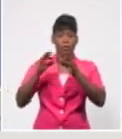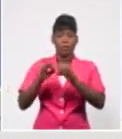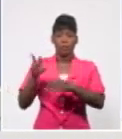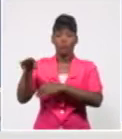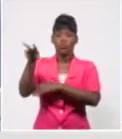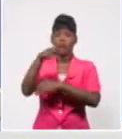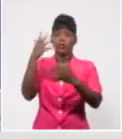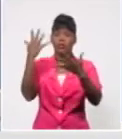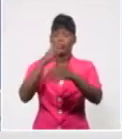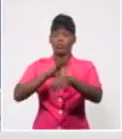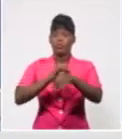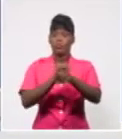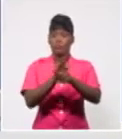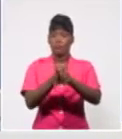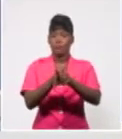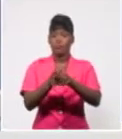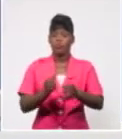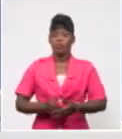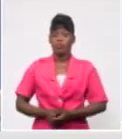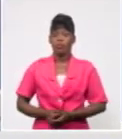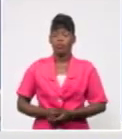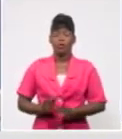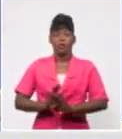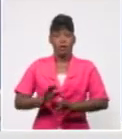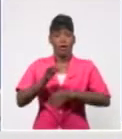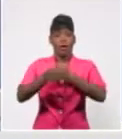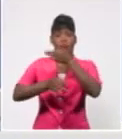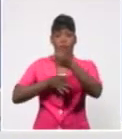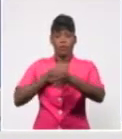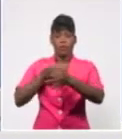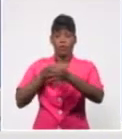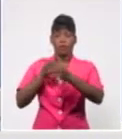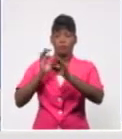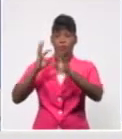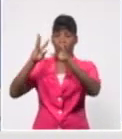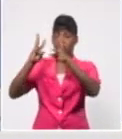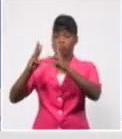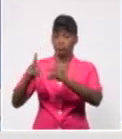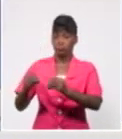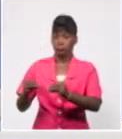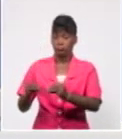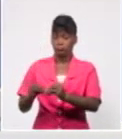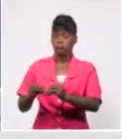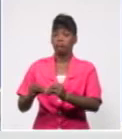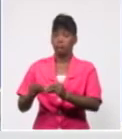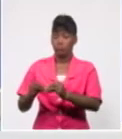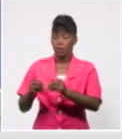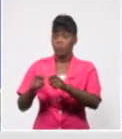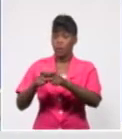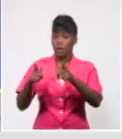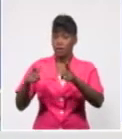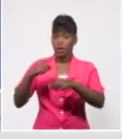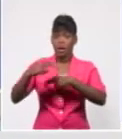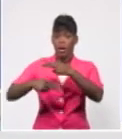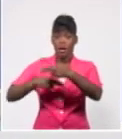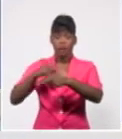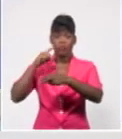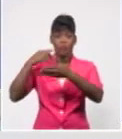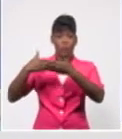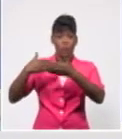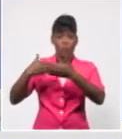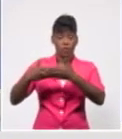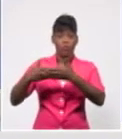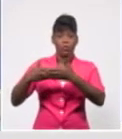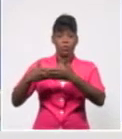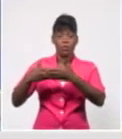yet to be determined for a cumulative of 40 people over the last 15 days. However, our professionals keep up the